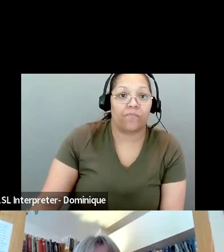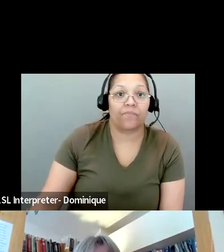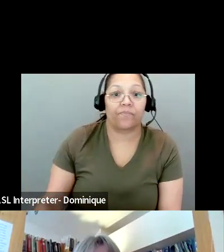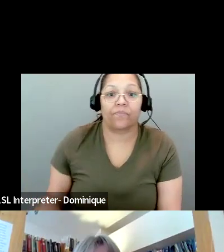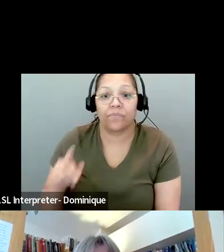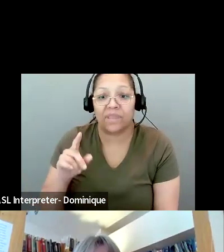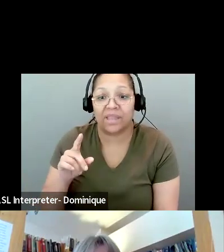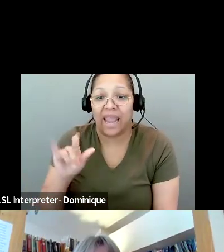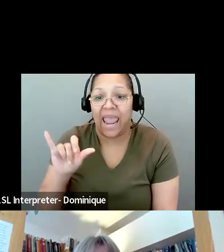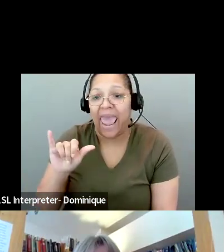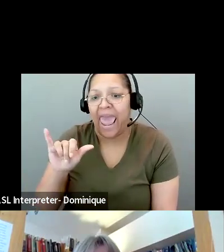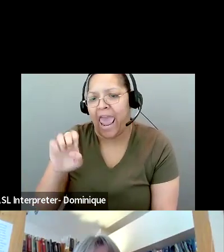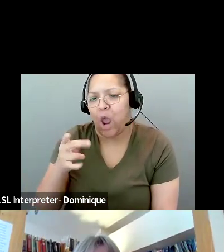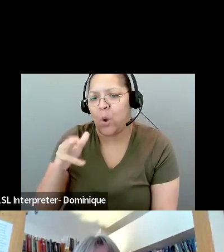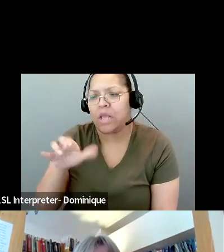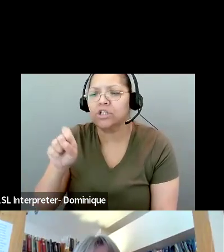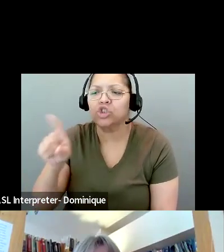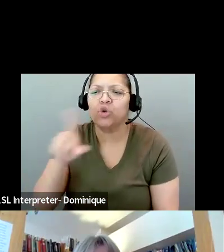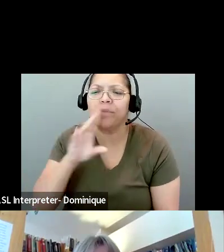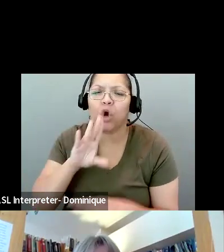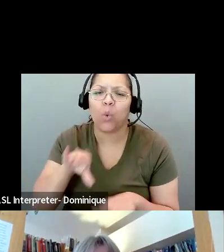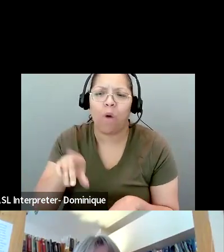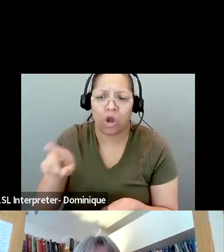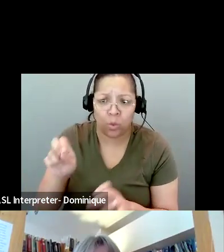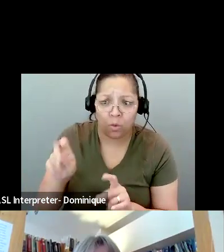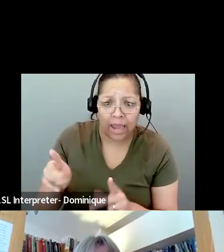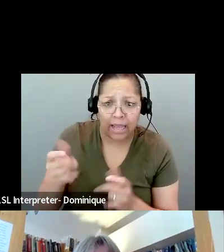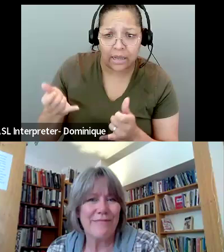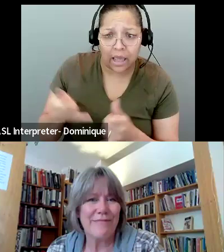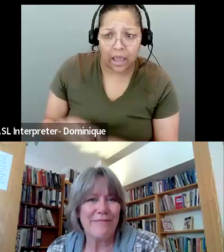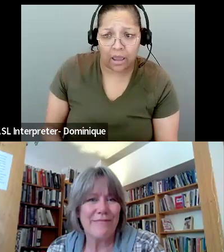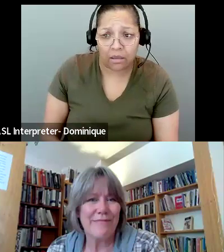Arius, you've been awfully quiet today. Are you okay?